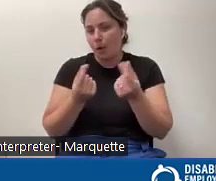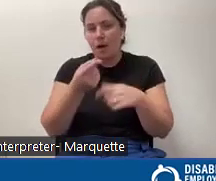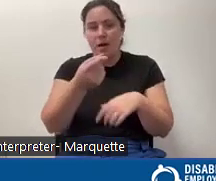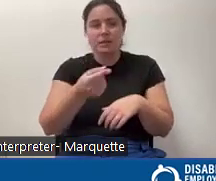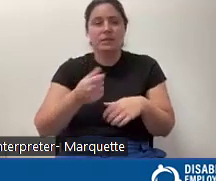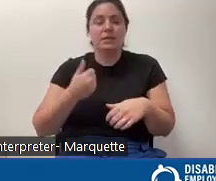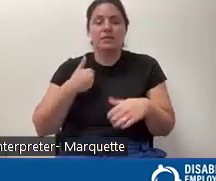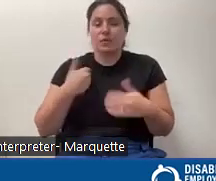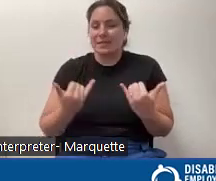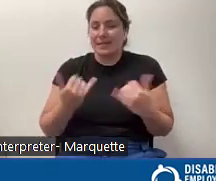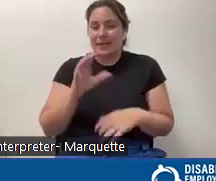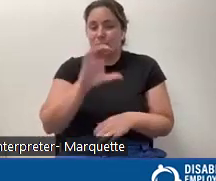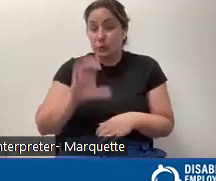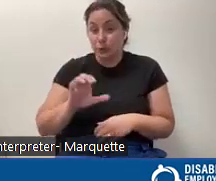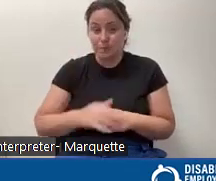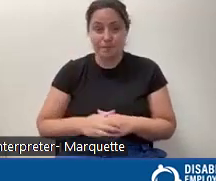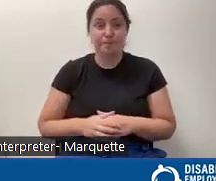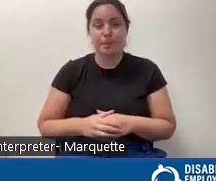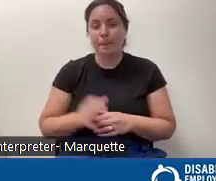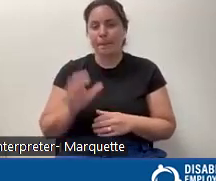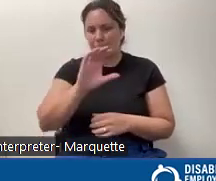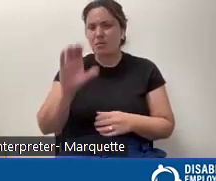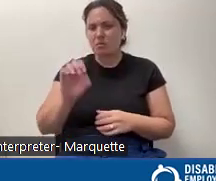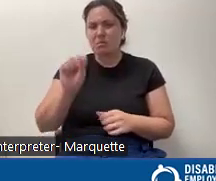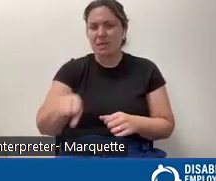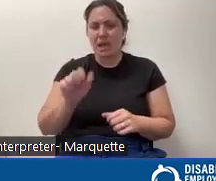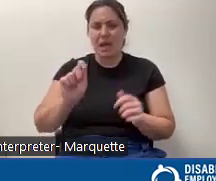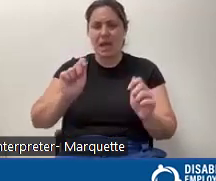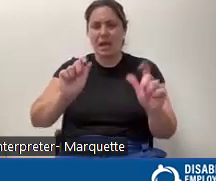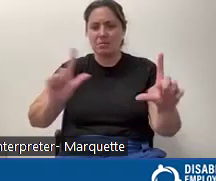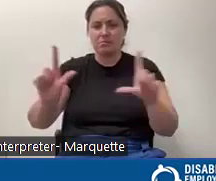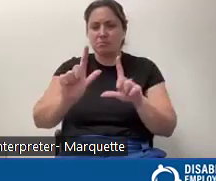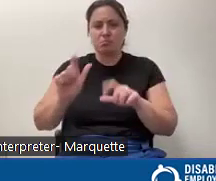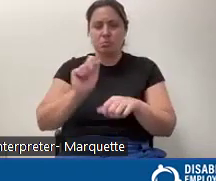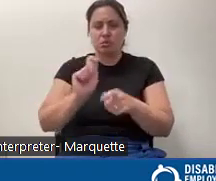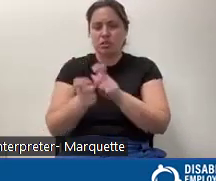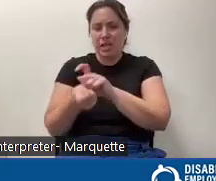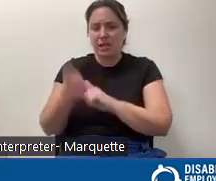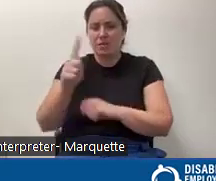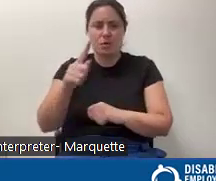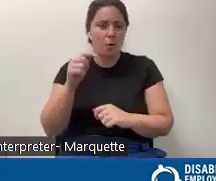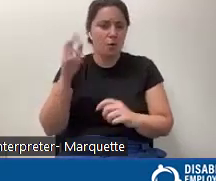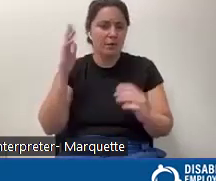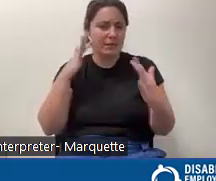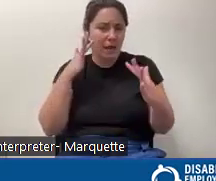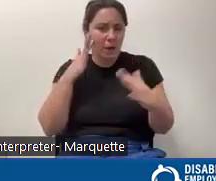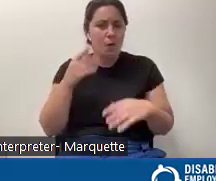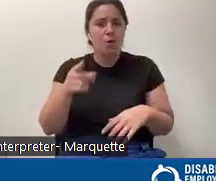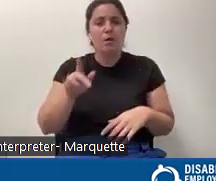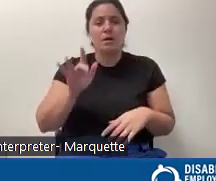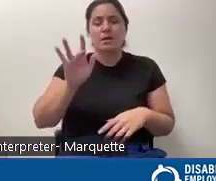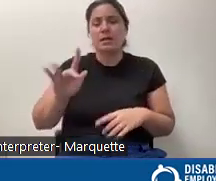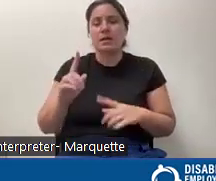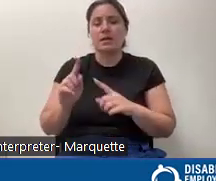So in the Zoom window, you should have the ability to change your own audio settings in the webinar, and you can do that by clicking the